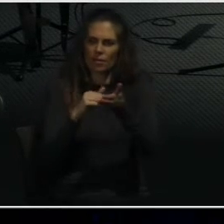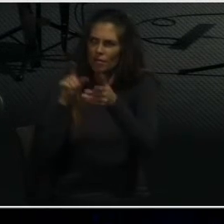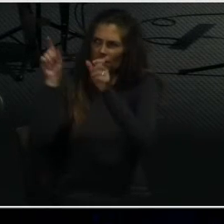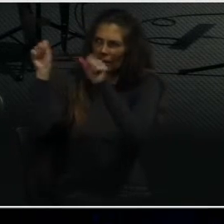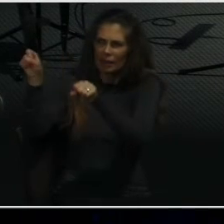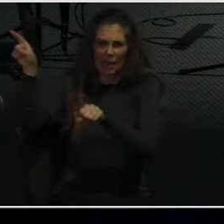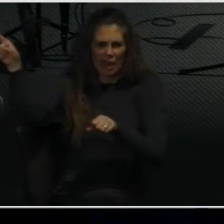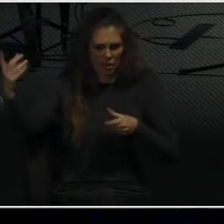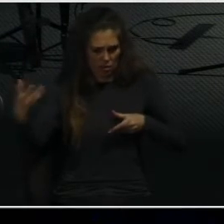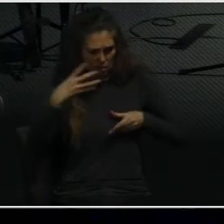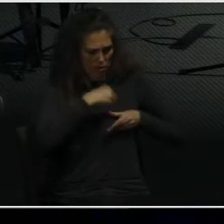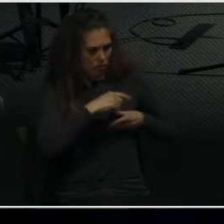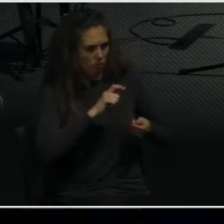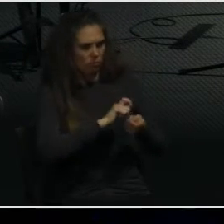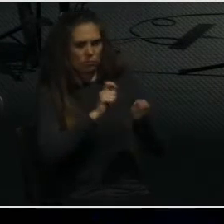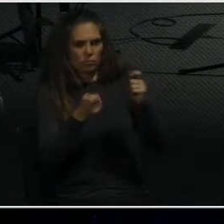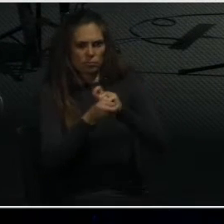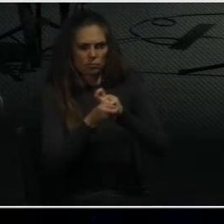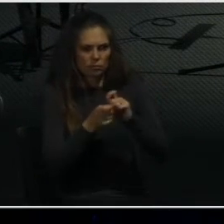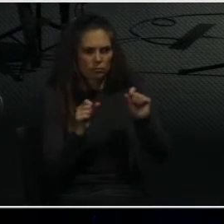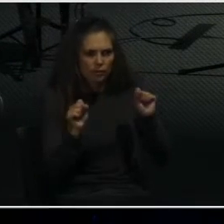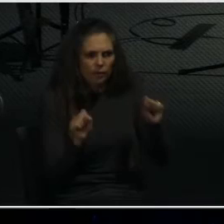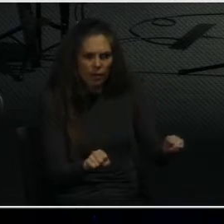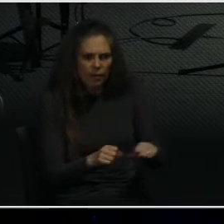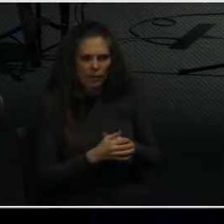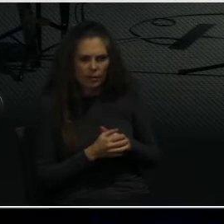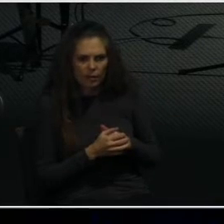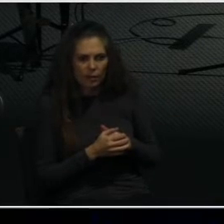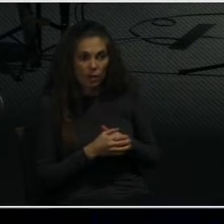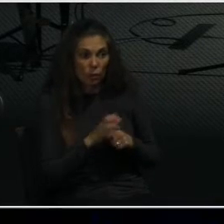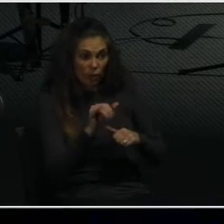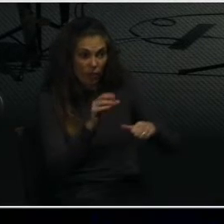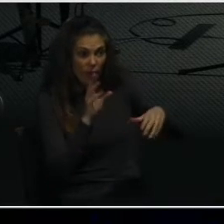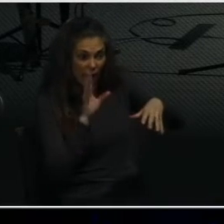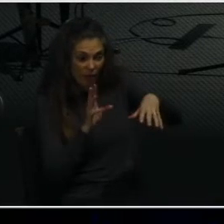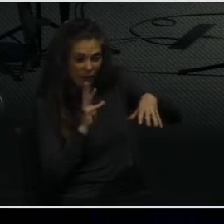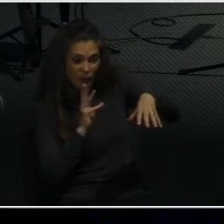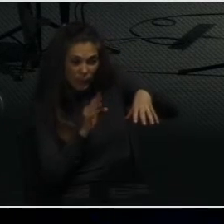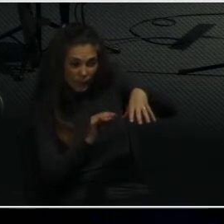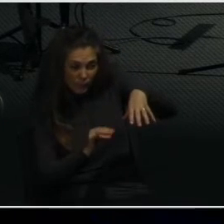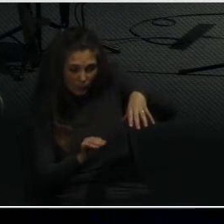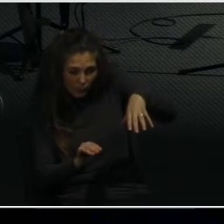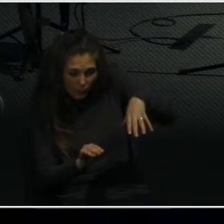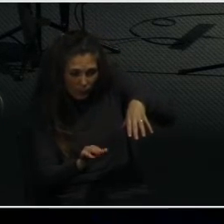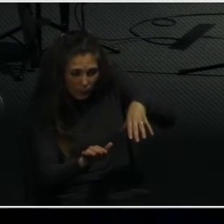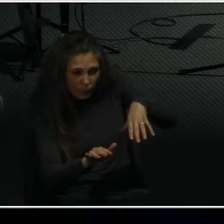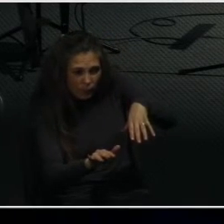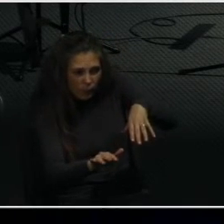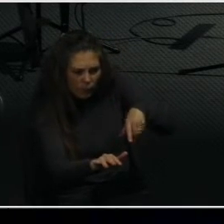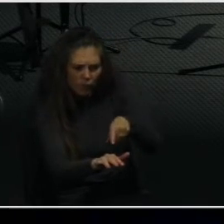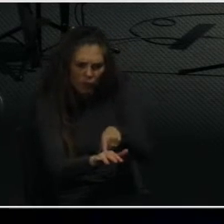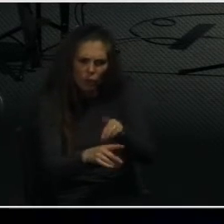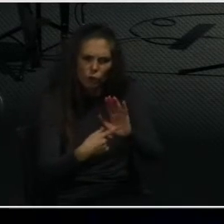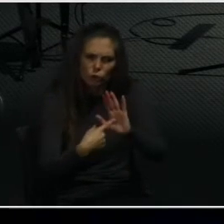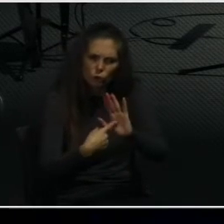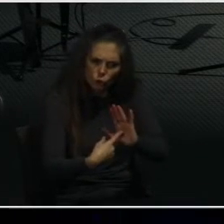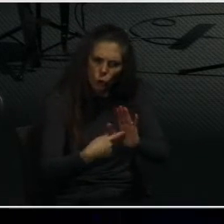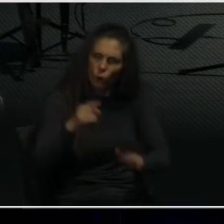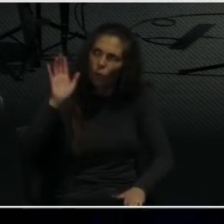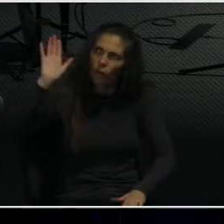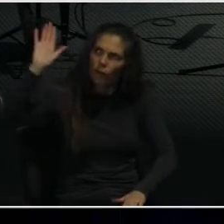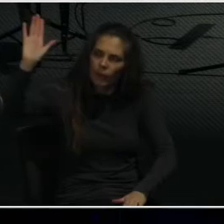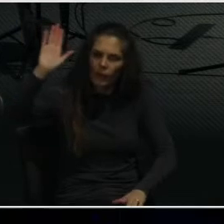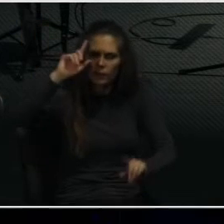So this image portrays the ultimate fulfillment of God's purposes for this world. He will one day